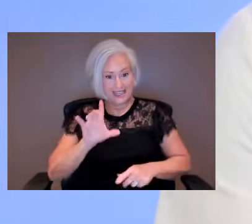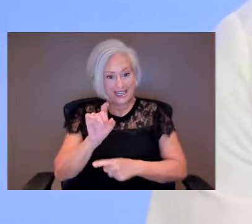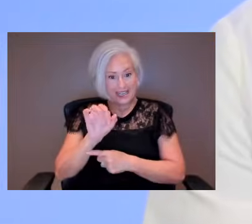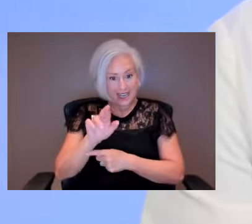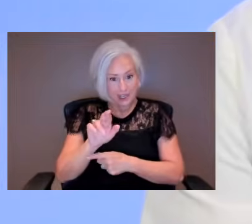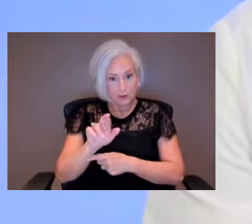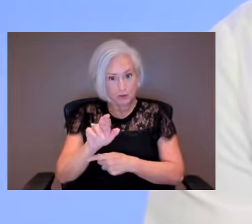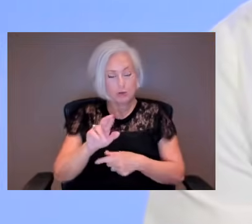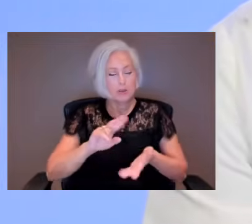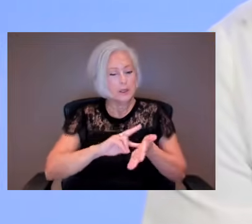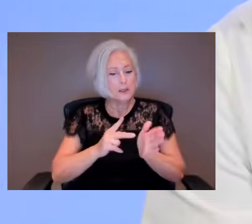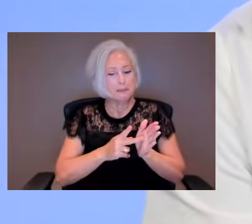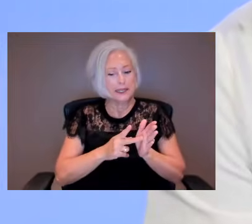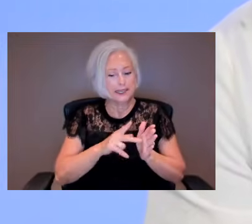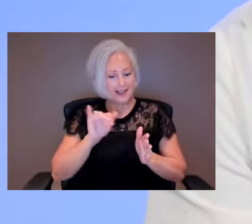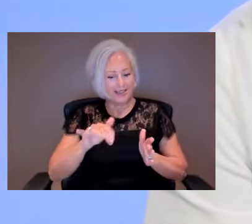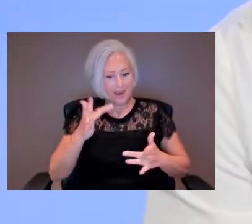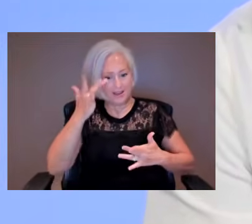other places,